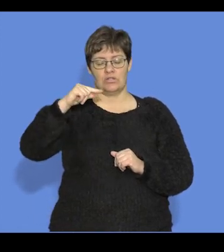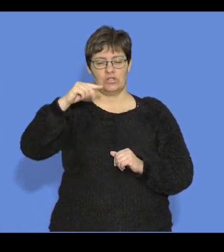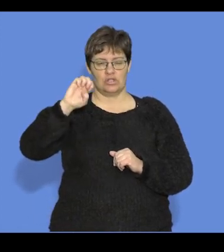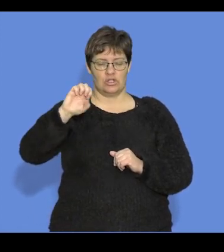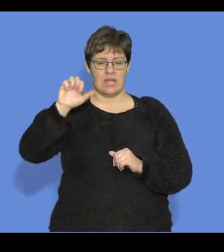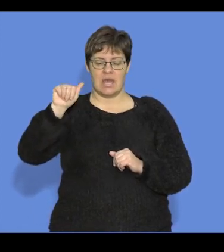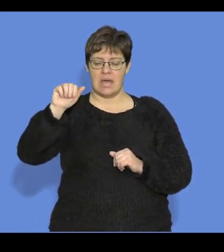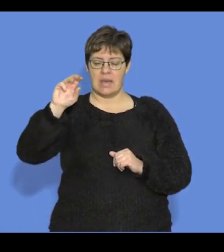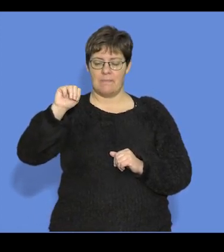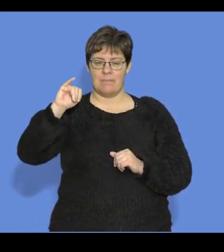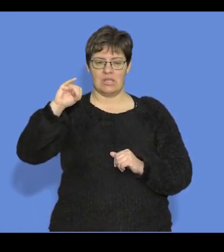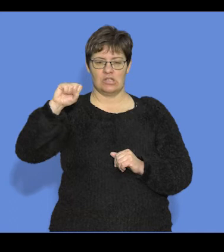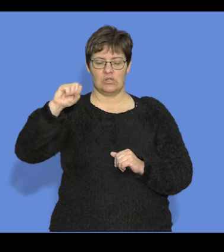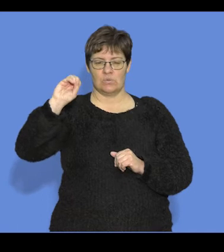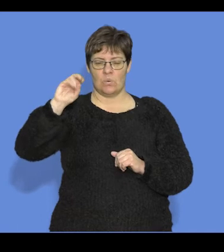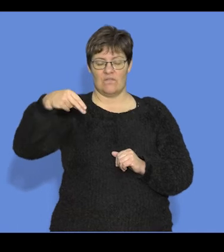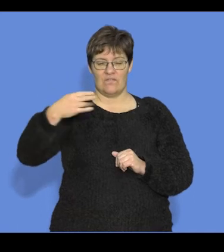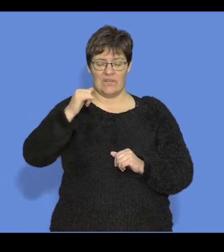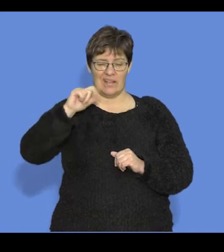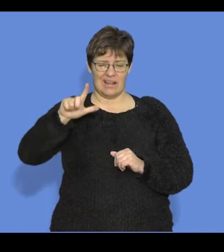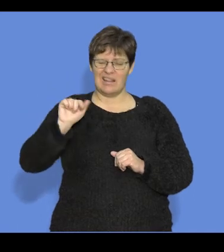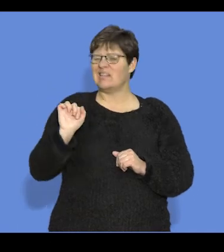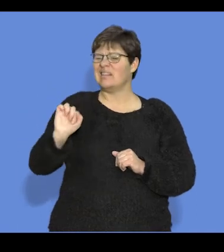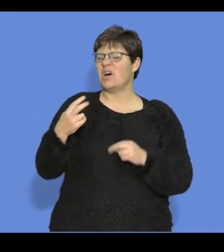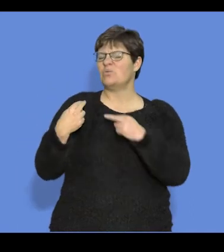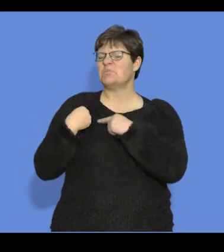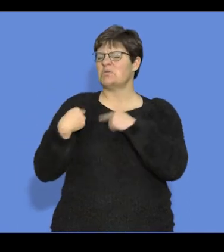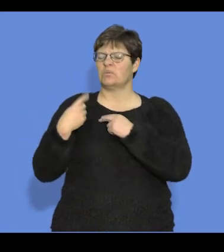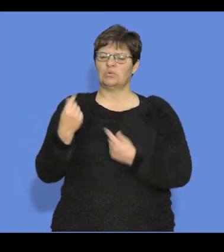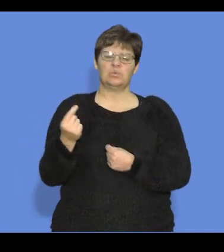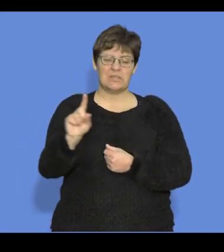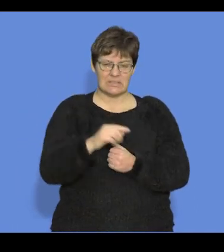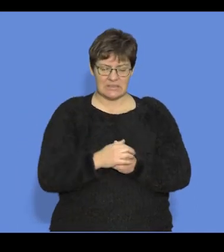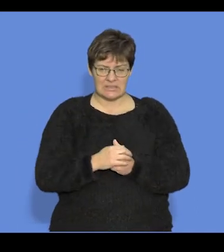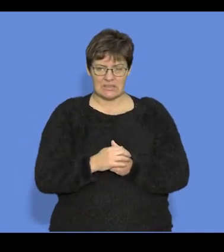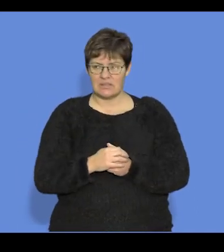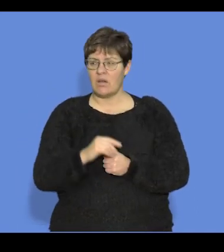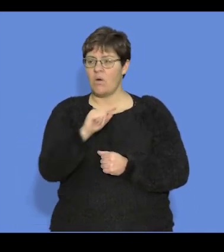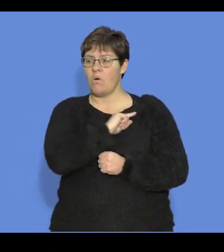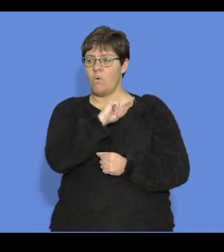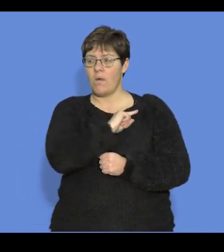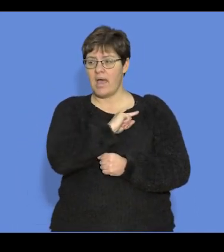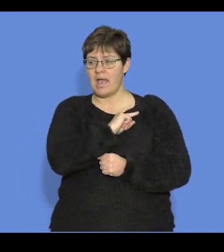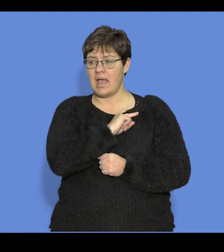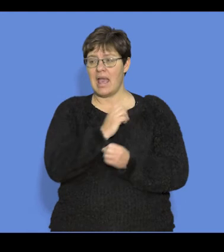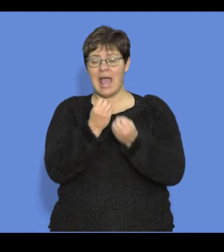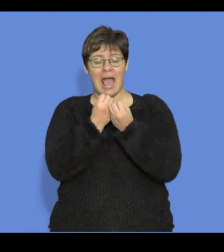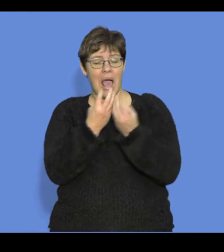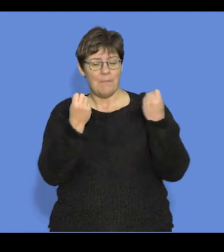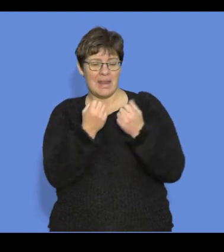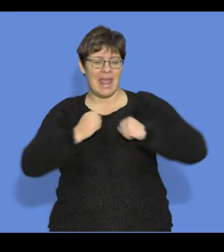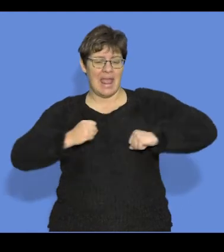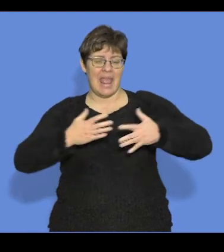to give the primary function of this layer of cells, and because of the fact that there are so many air